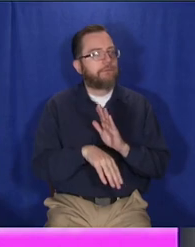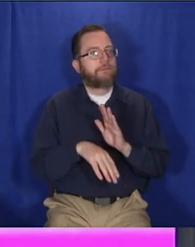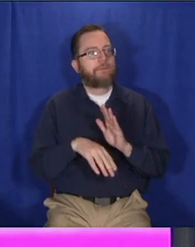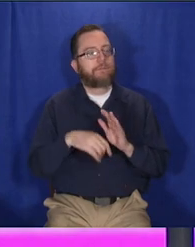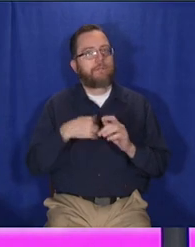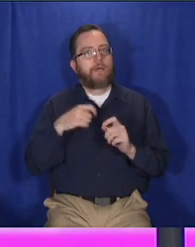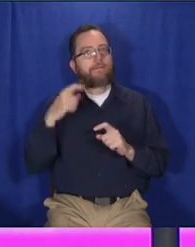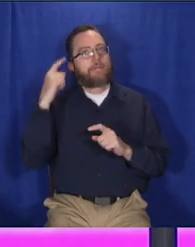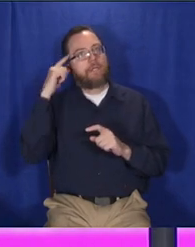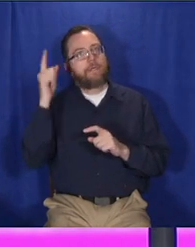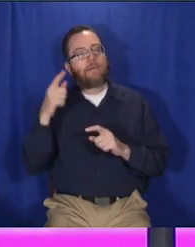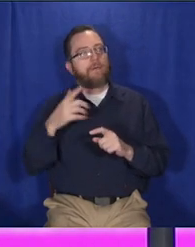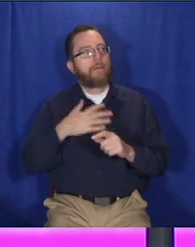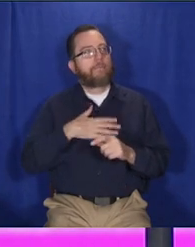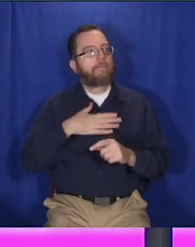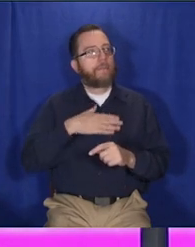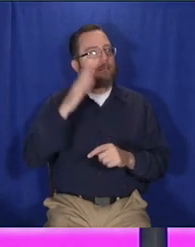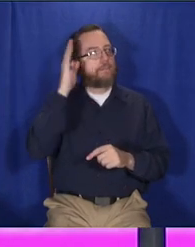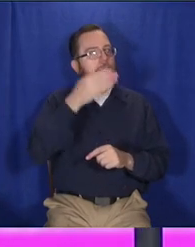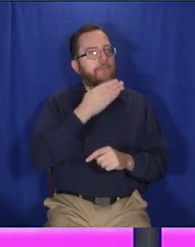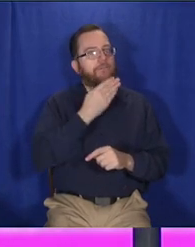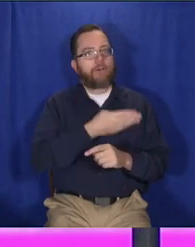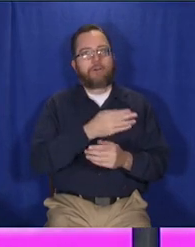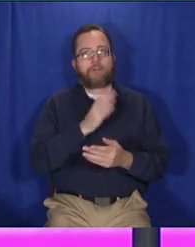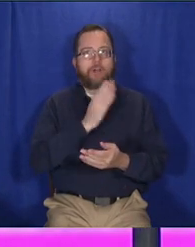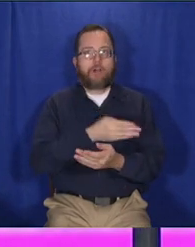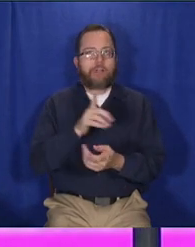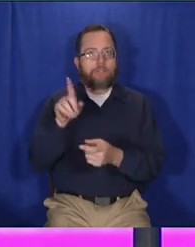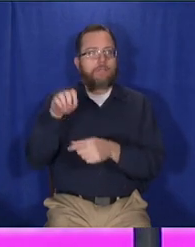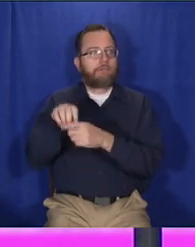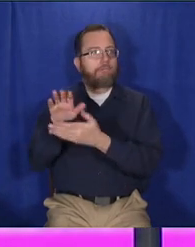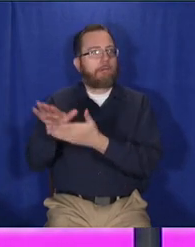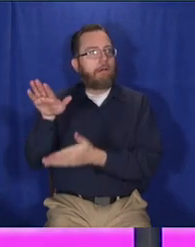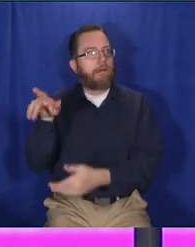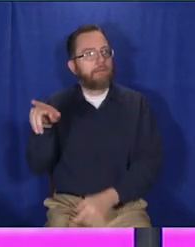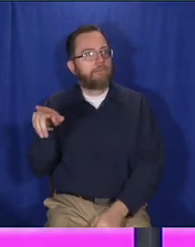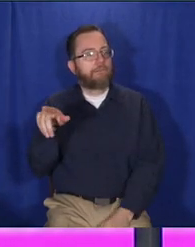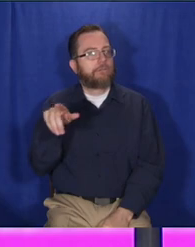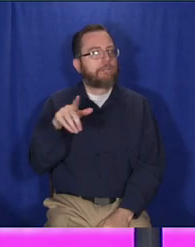tuition, oh, your heart is going to be invested in that college education.